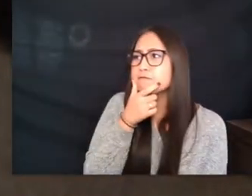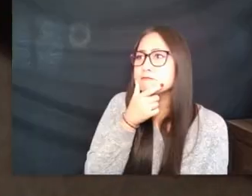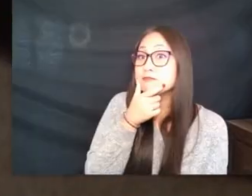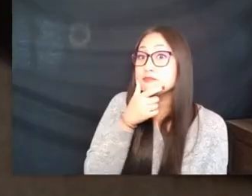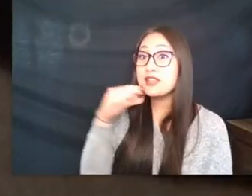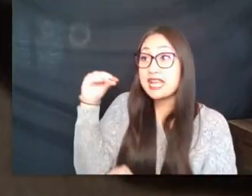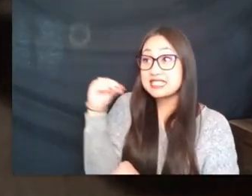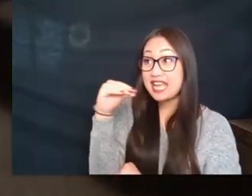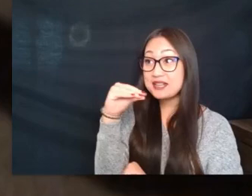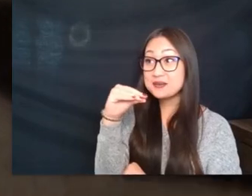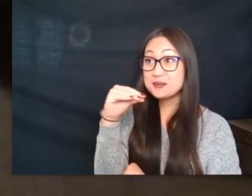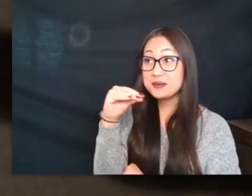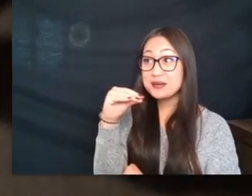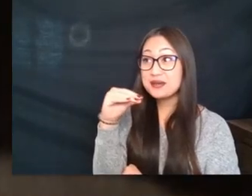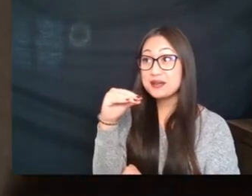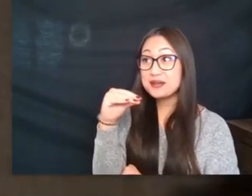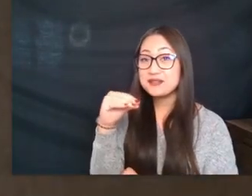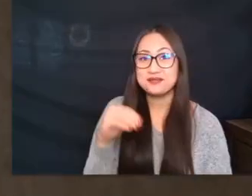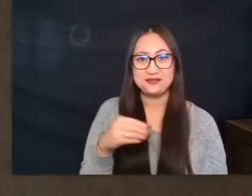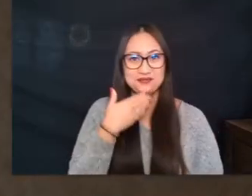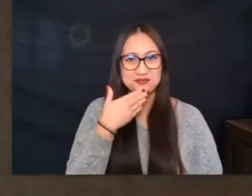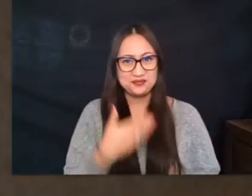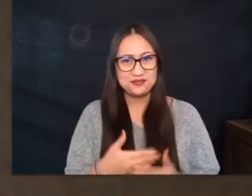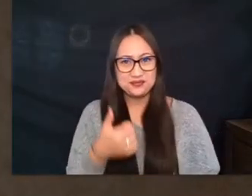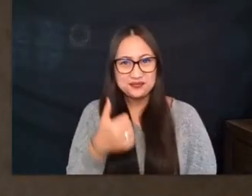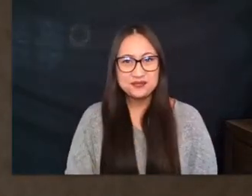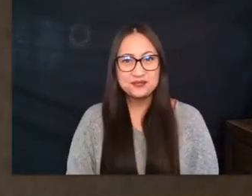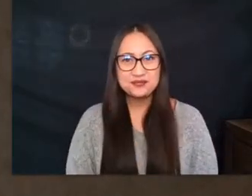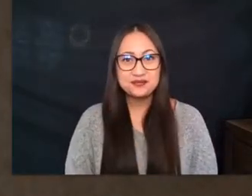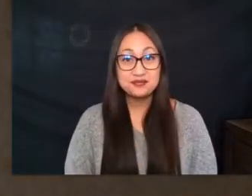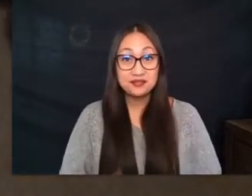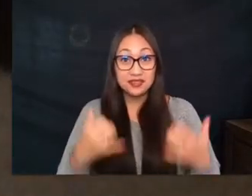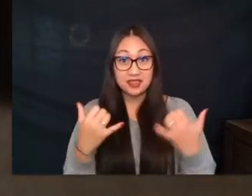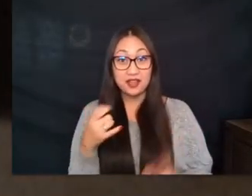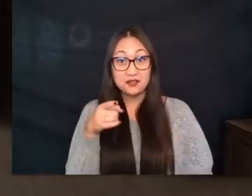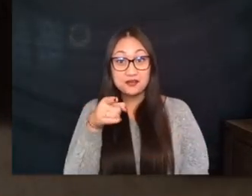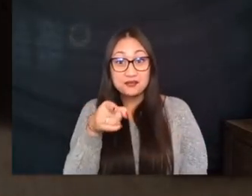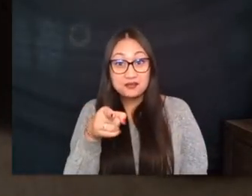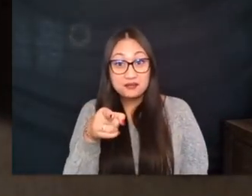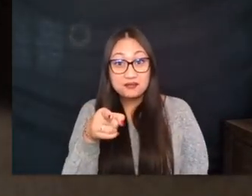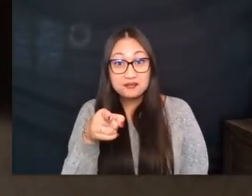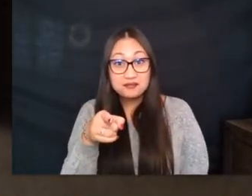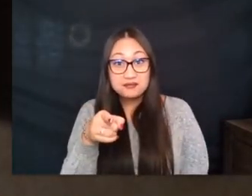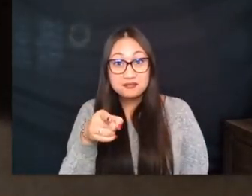It's a dinosaur. Good one. Now, how about this one?